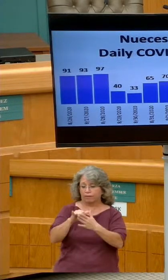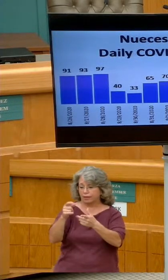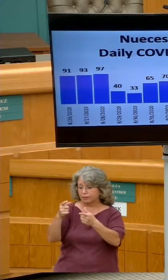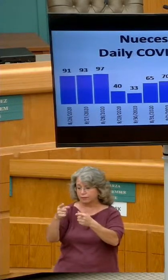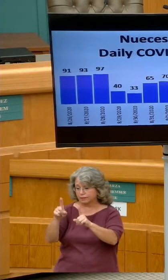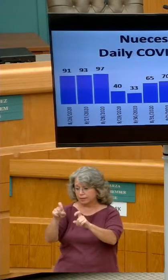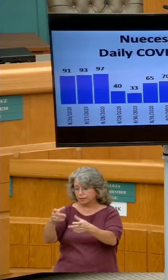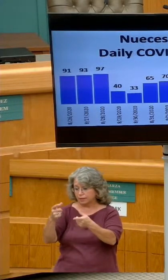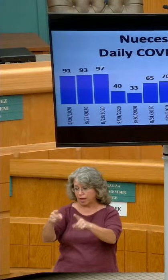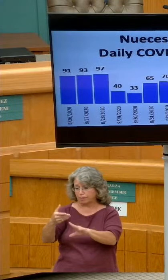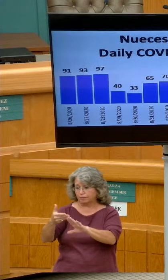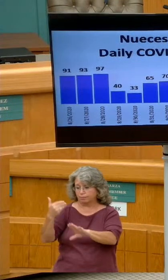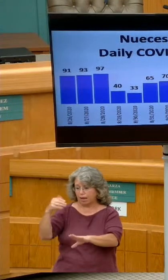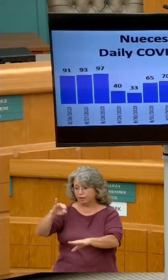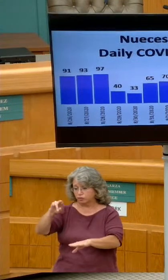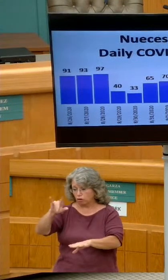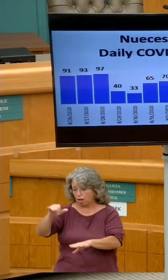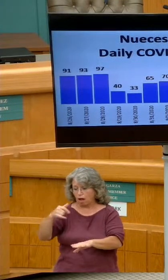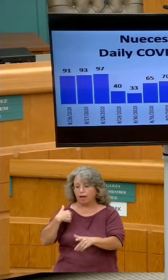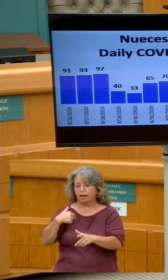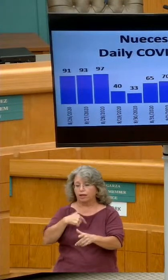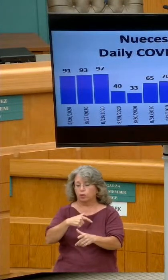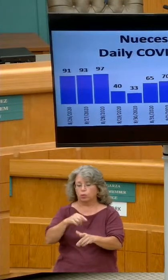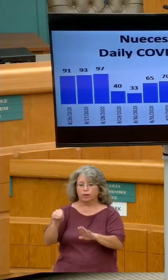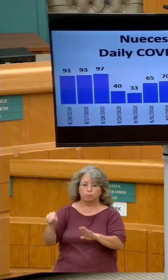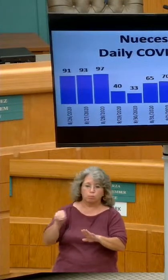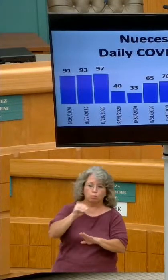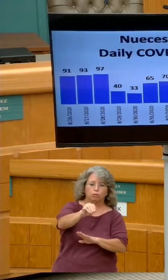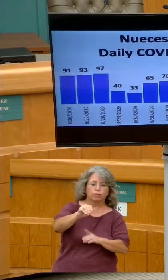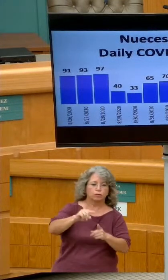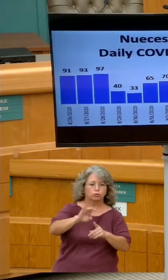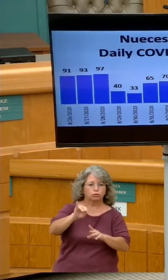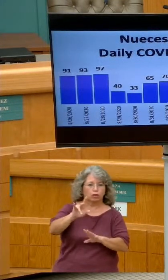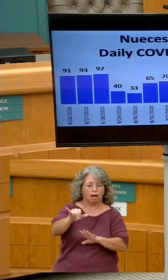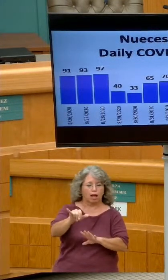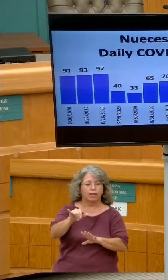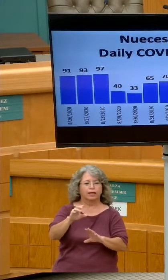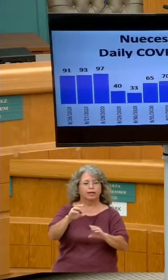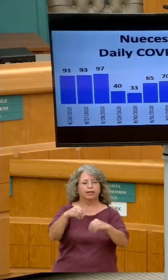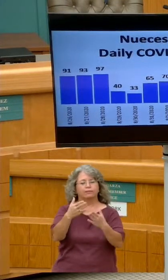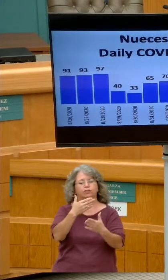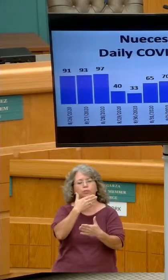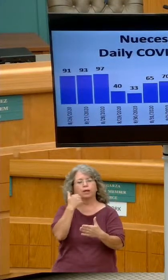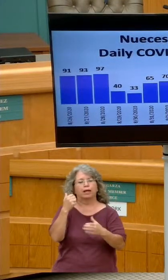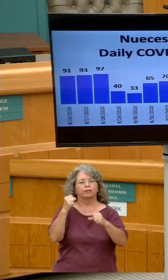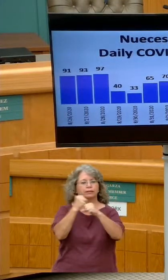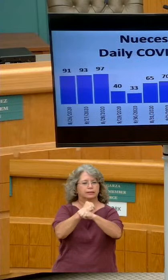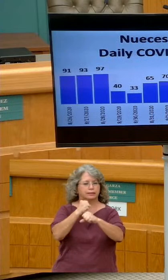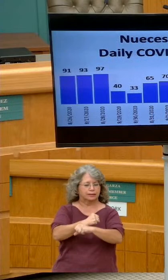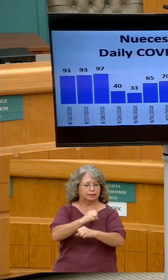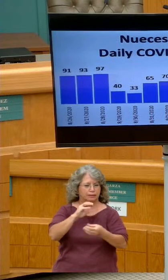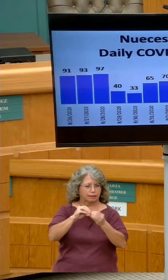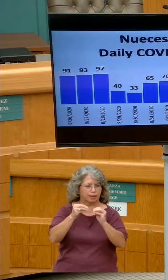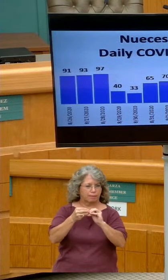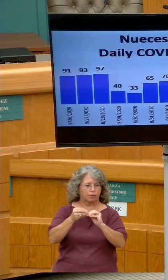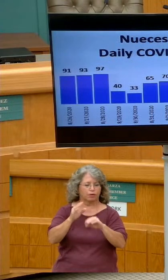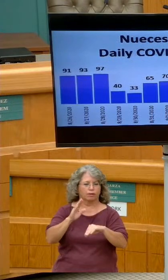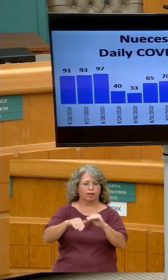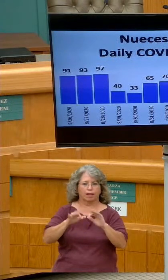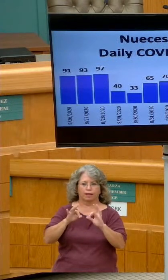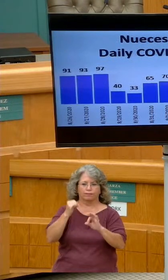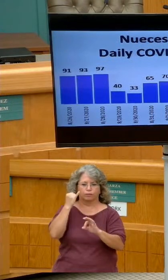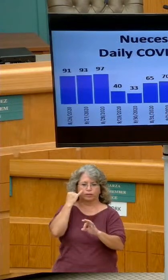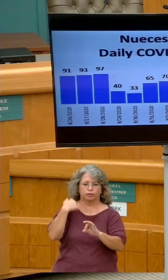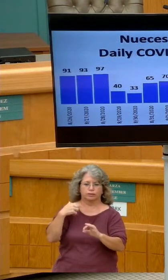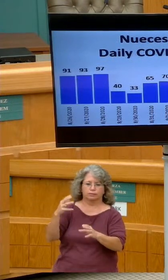the July numbers, so that way it can actually give you a better statistical number than if you just put it where they actually just sent it to